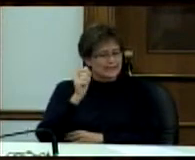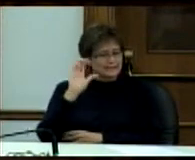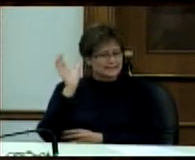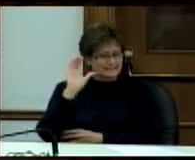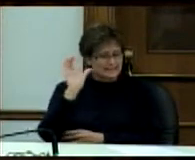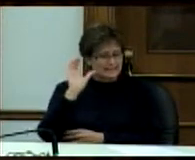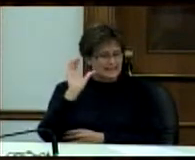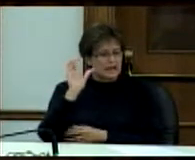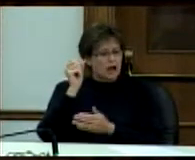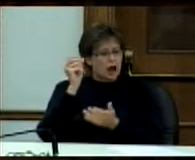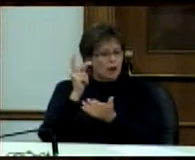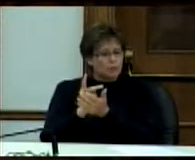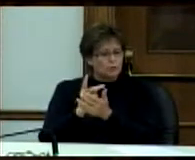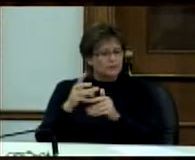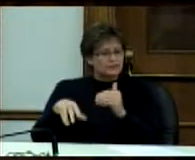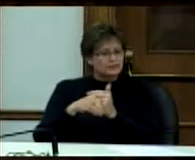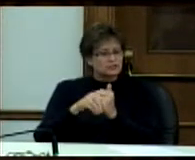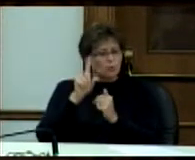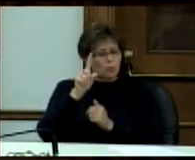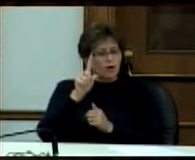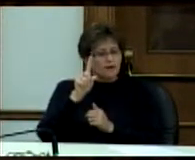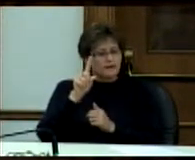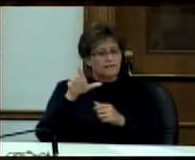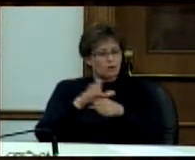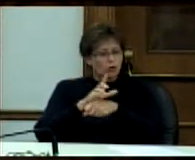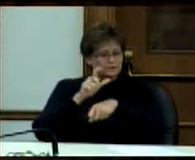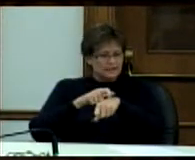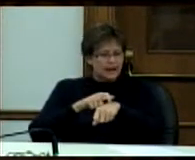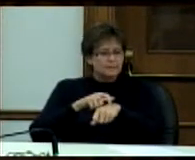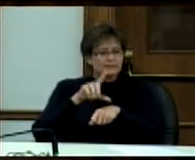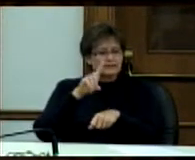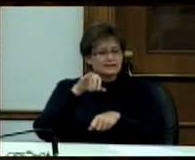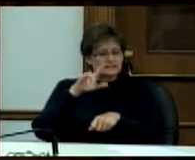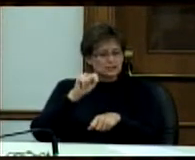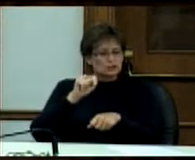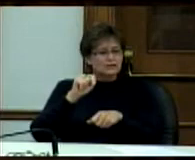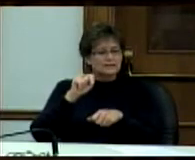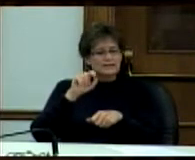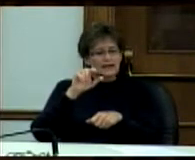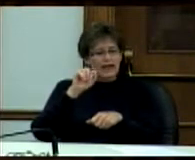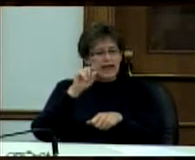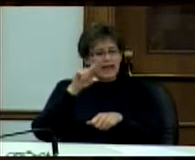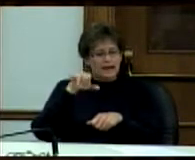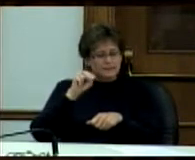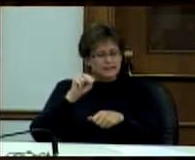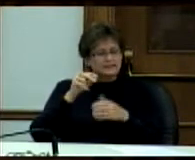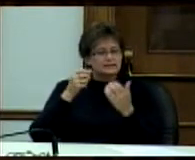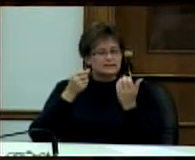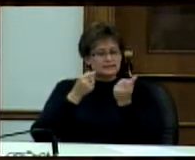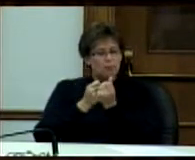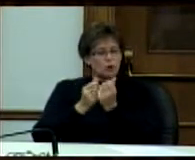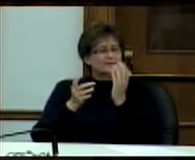item 10C, approve the addition of one FTE District Administrative Support Technician.